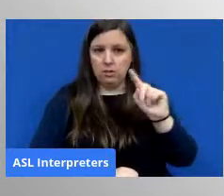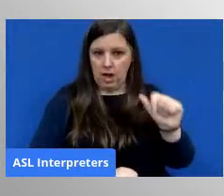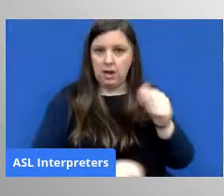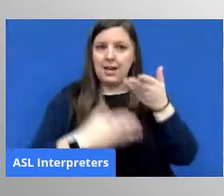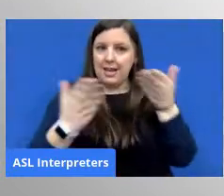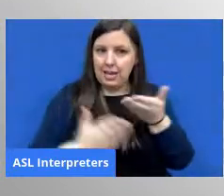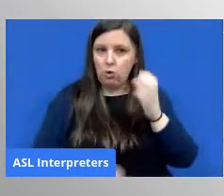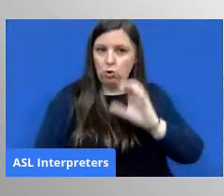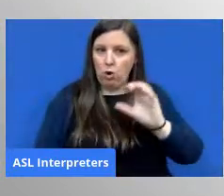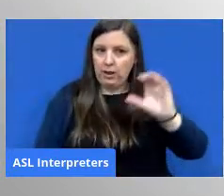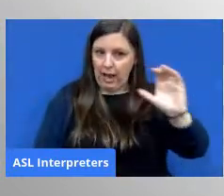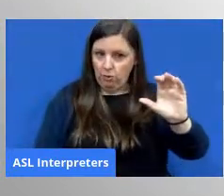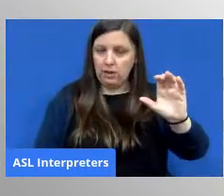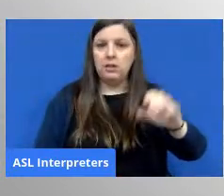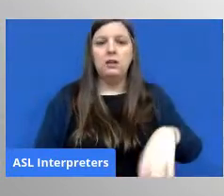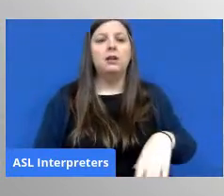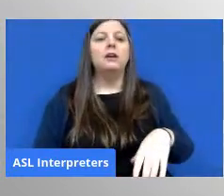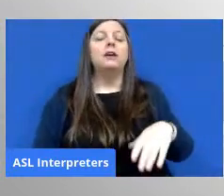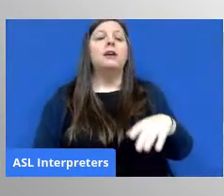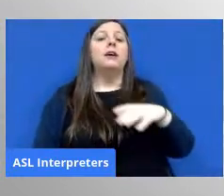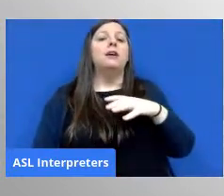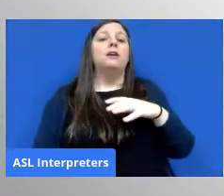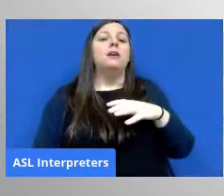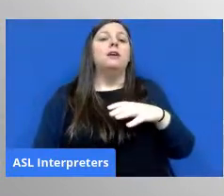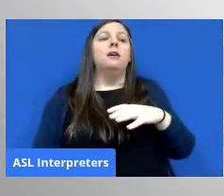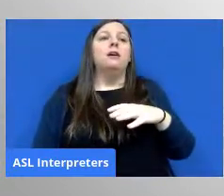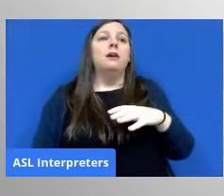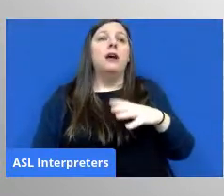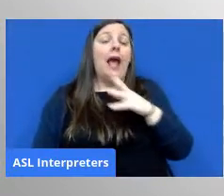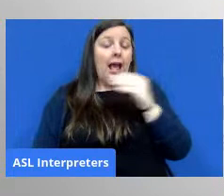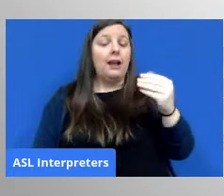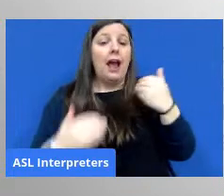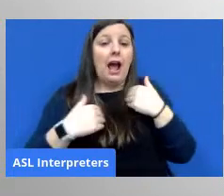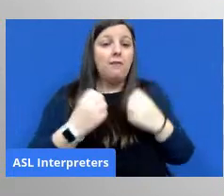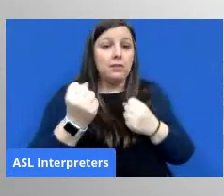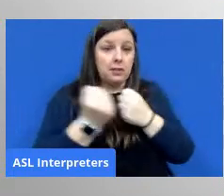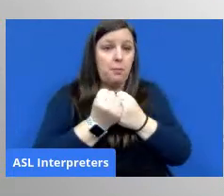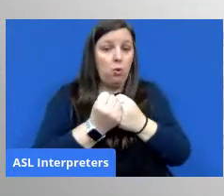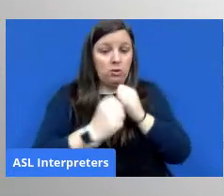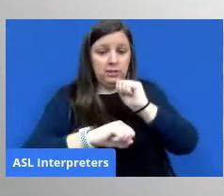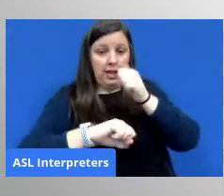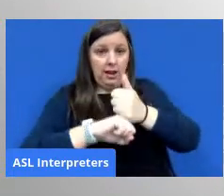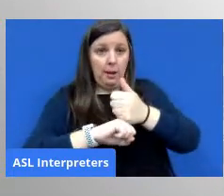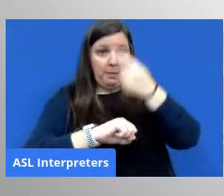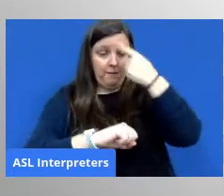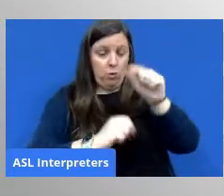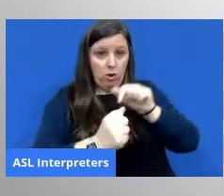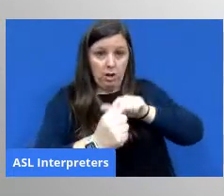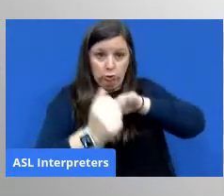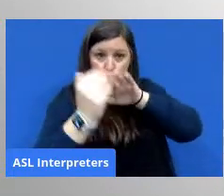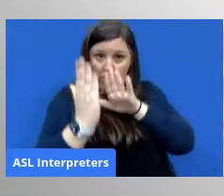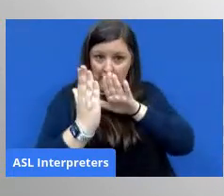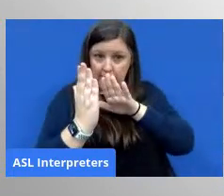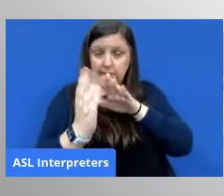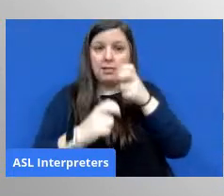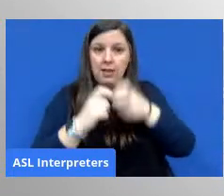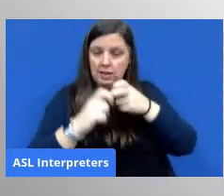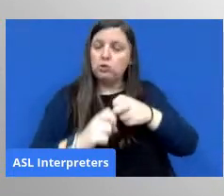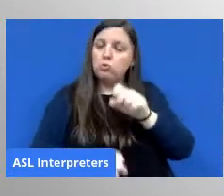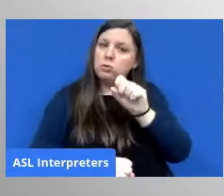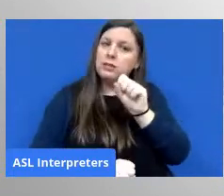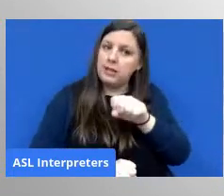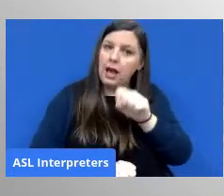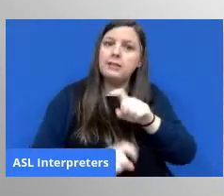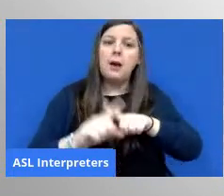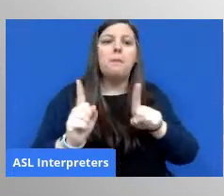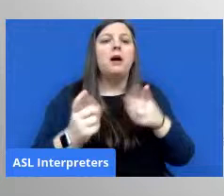issue and not to have supports in place to address the issue. But I don't want us to project what could be more severe in other